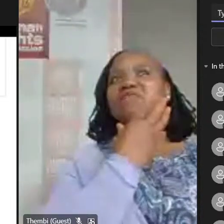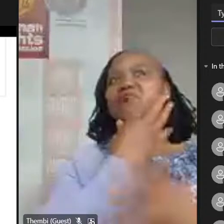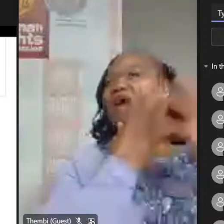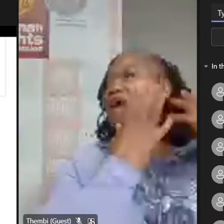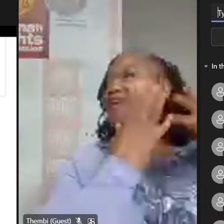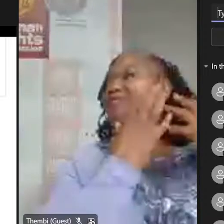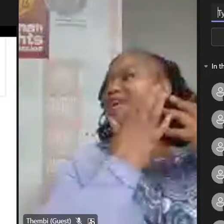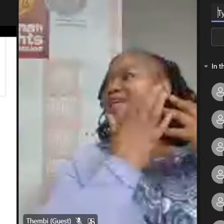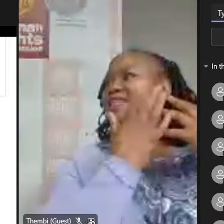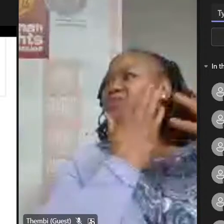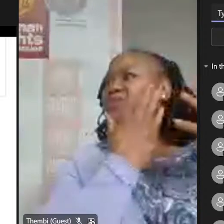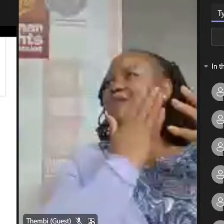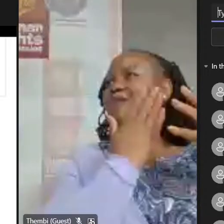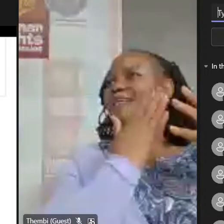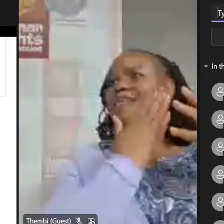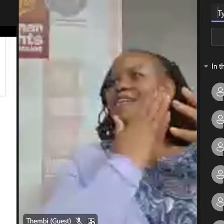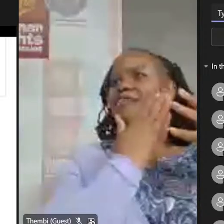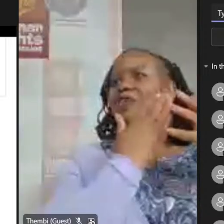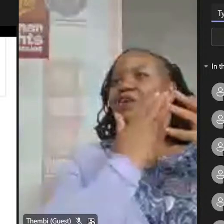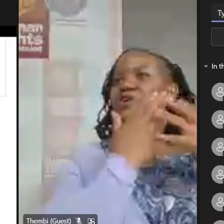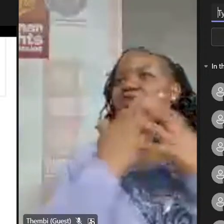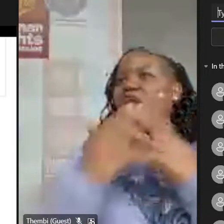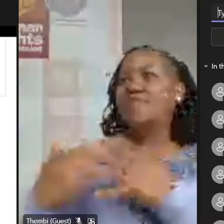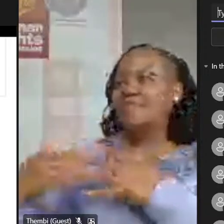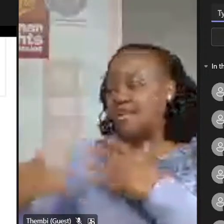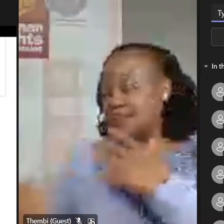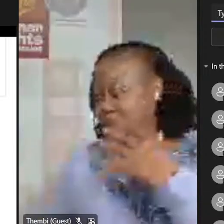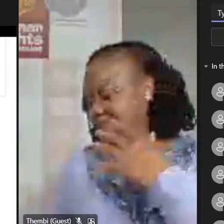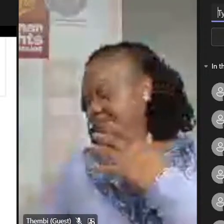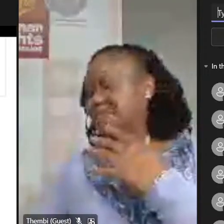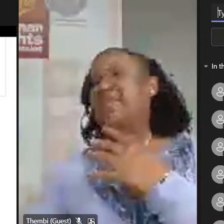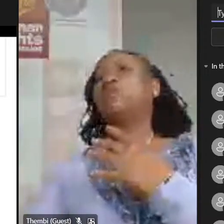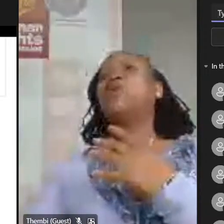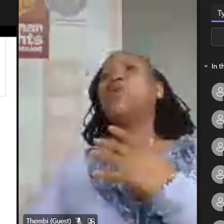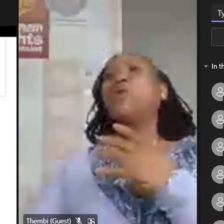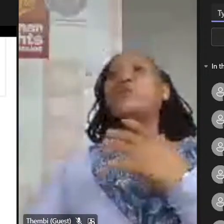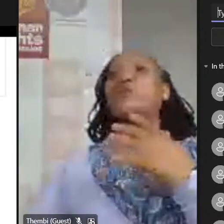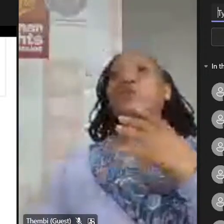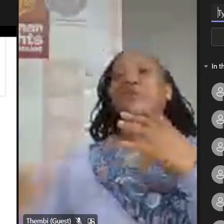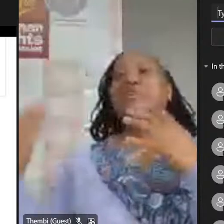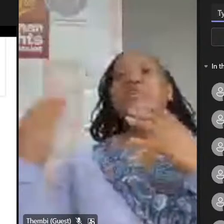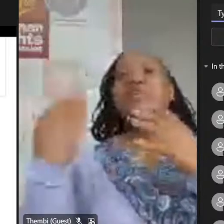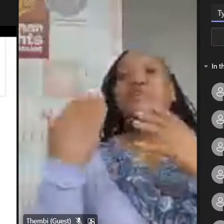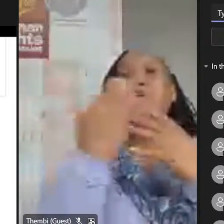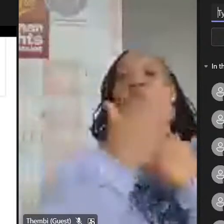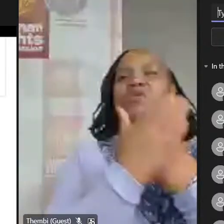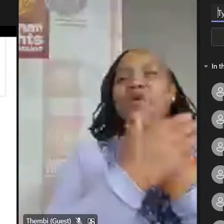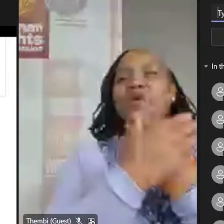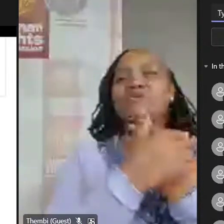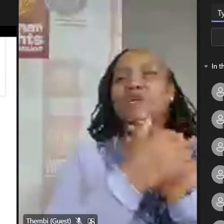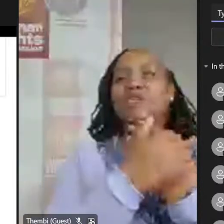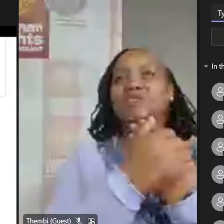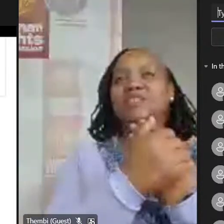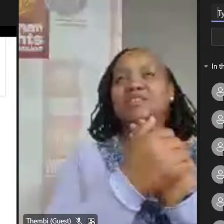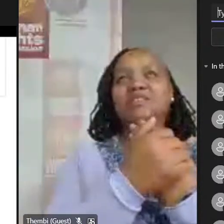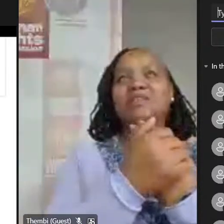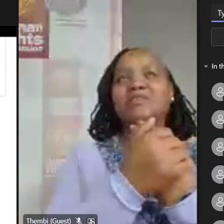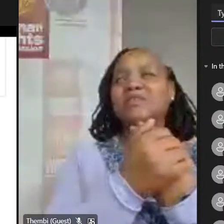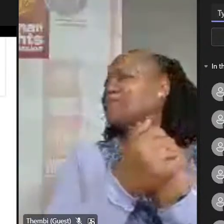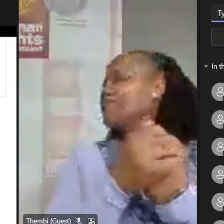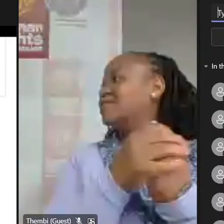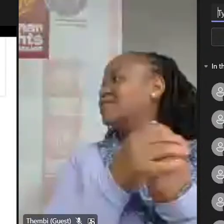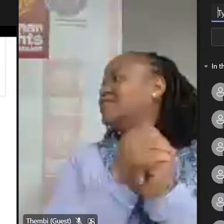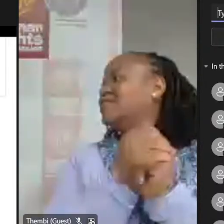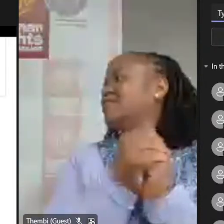if your hair is like this, you look clean if your skirt is that long, you look clean if your whatever